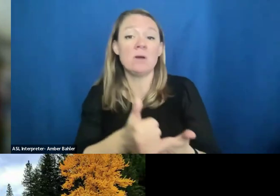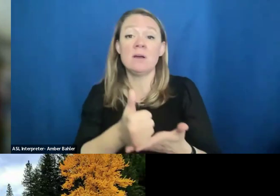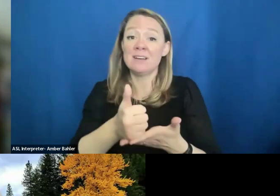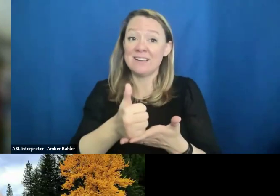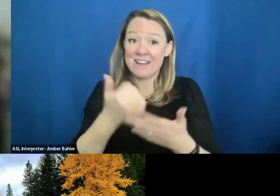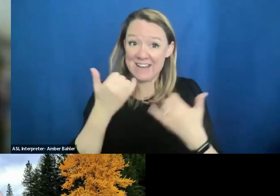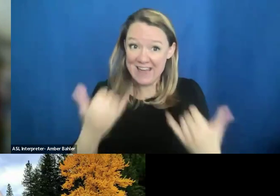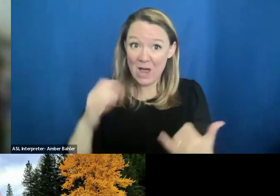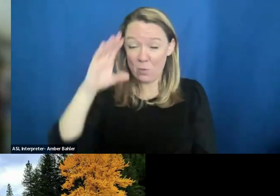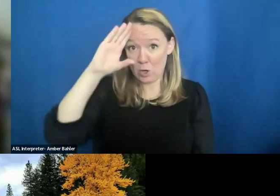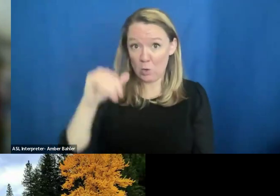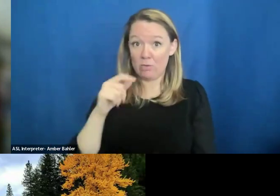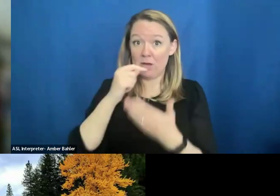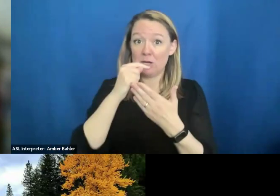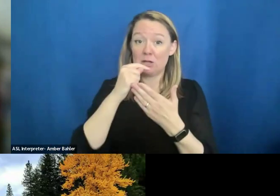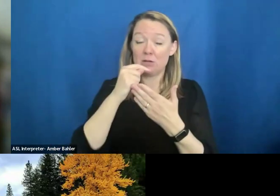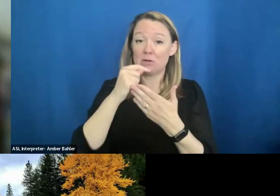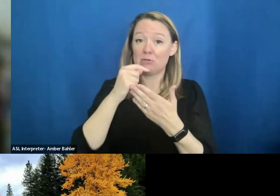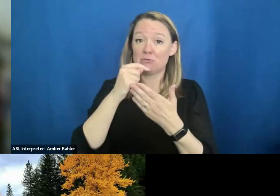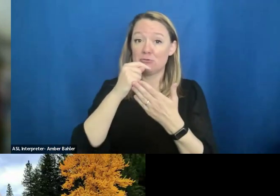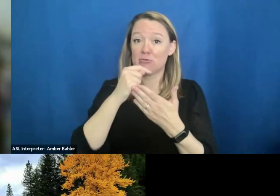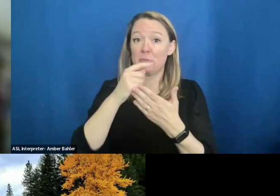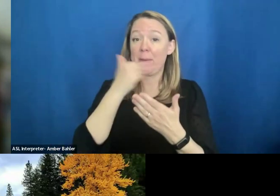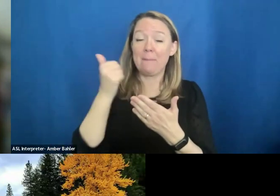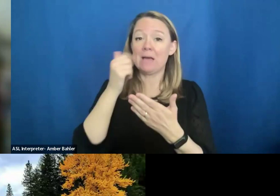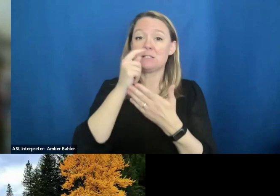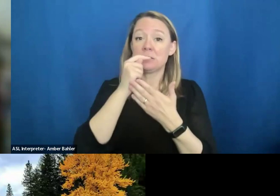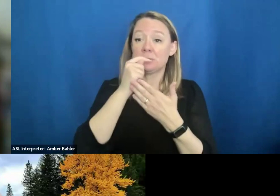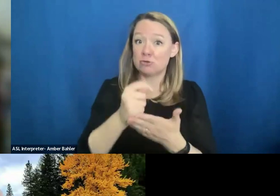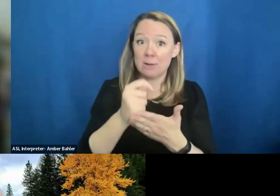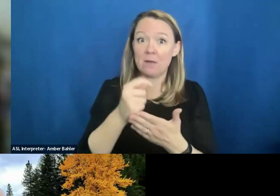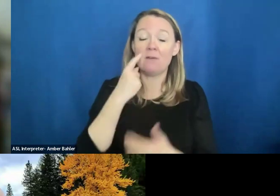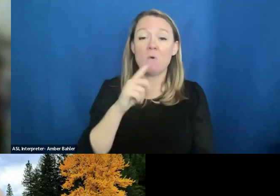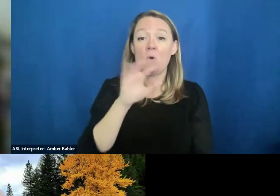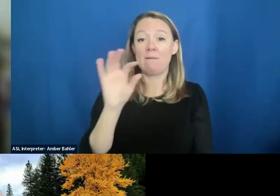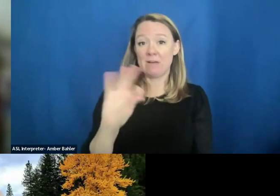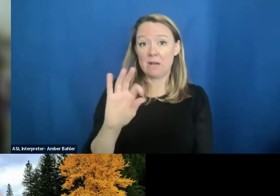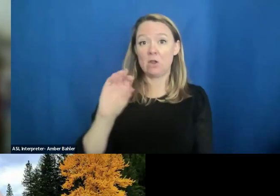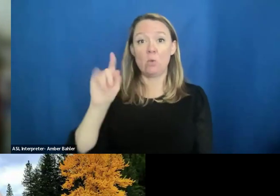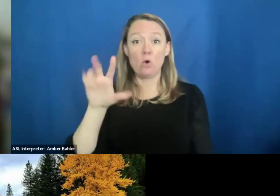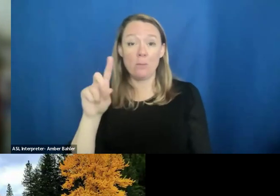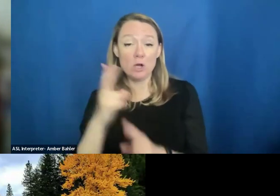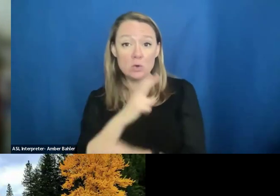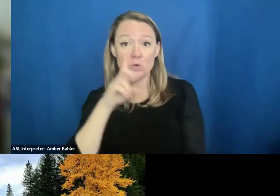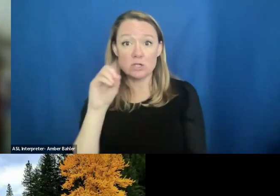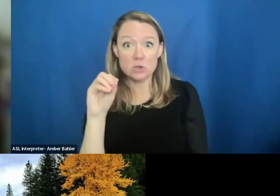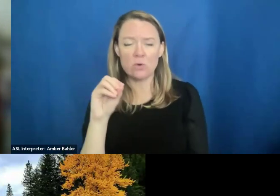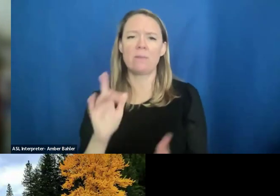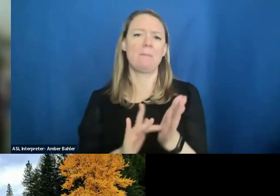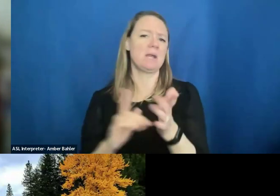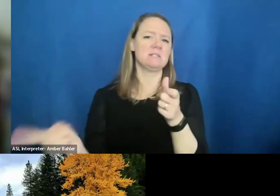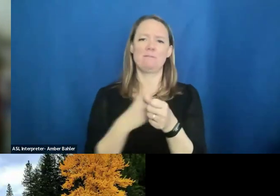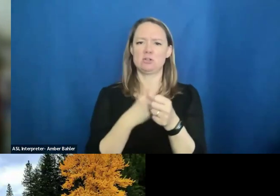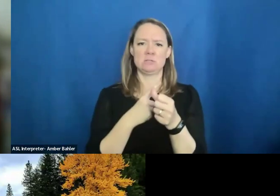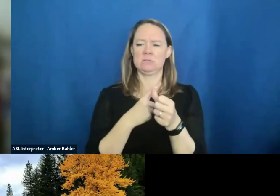choice for fentanyl or opioid use disorder is medications first. People aren't going to be successful in any other setting of treatment until